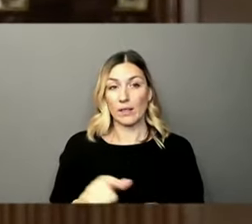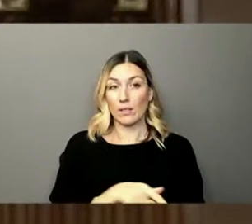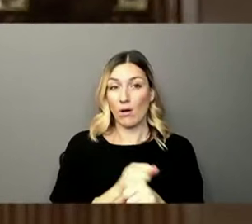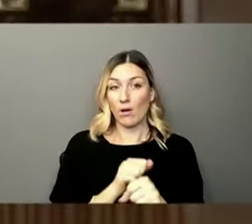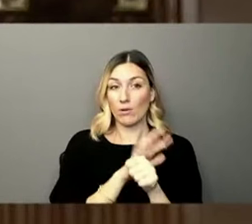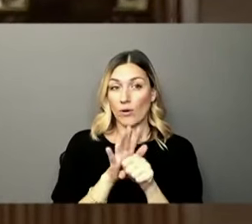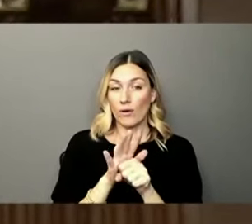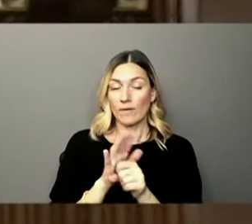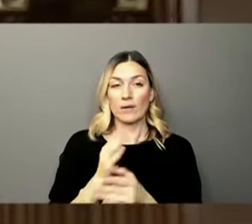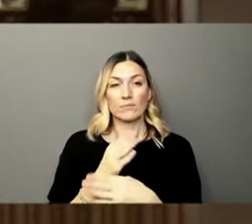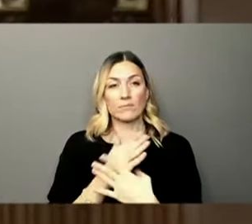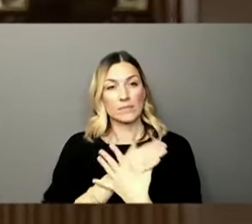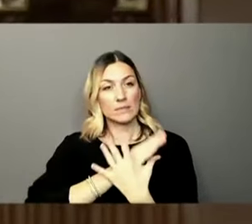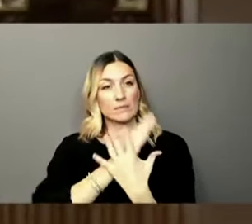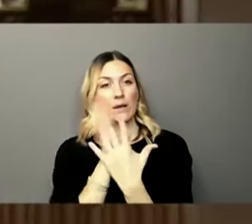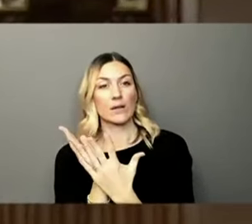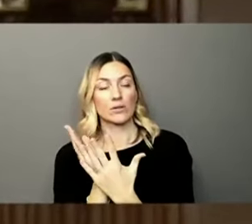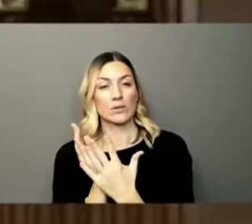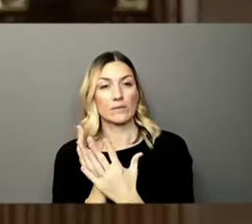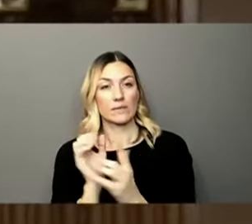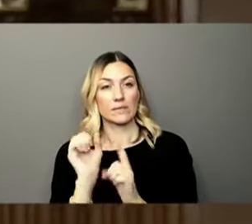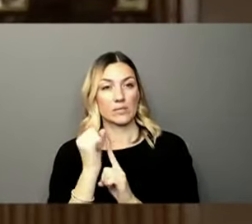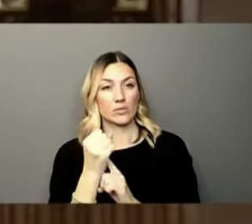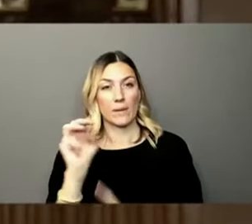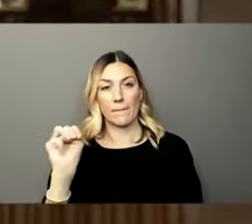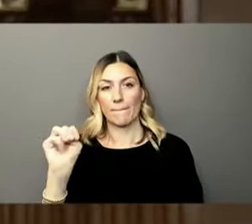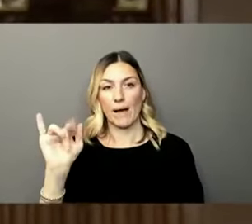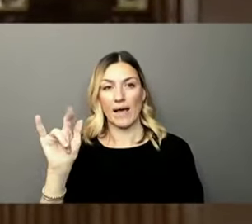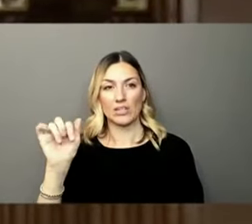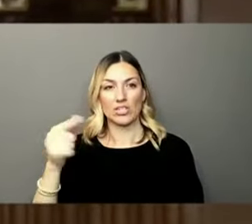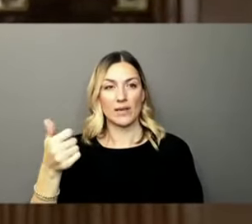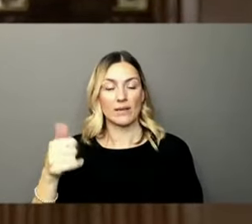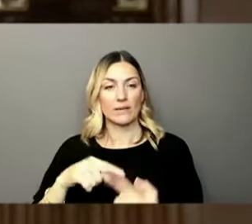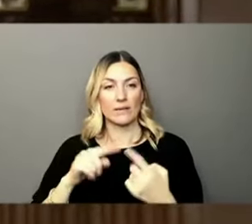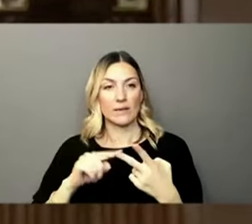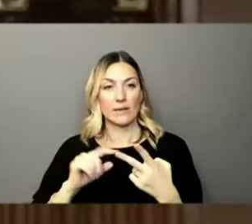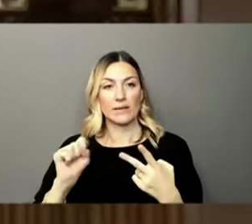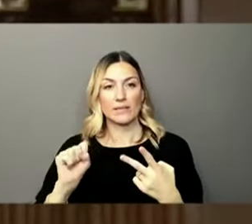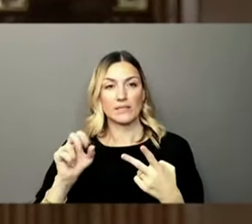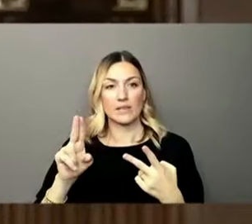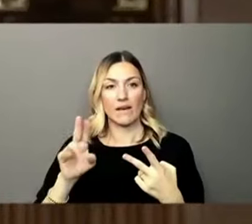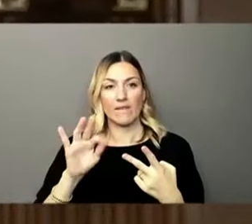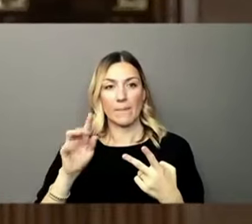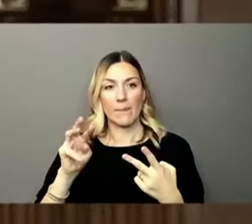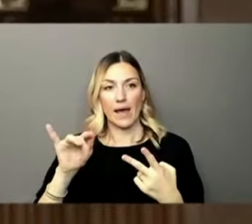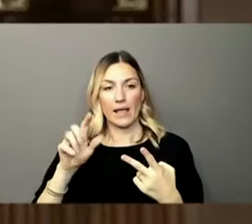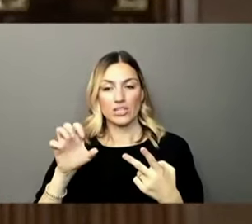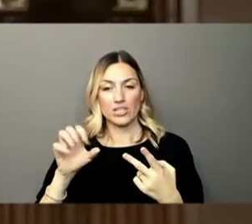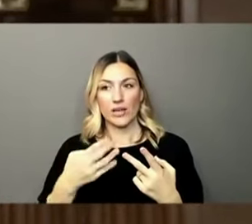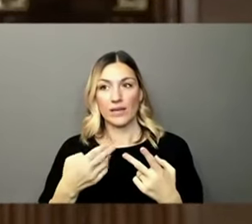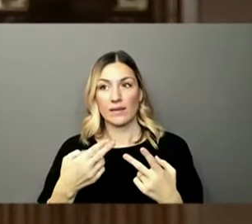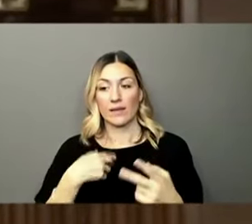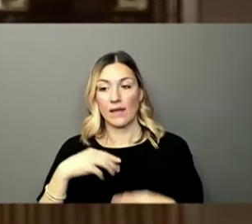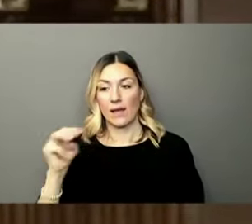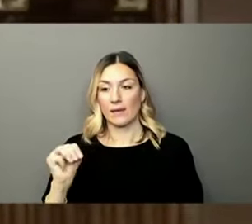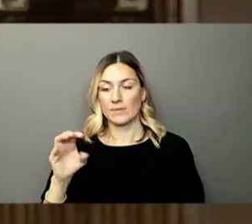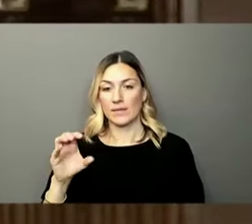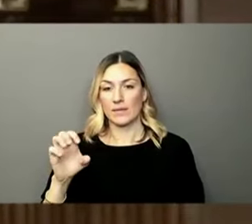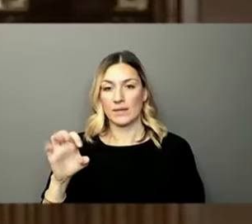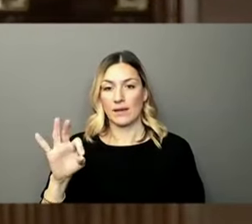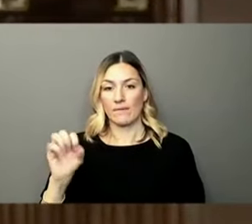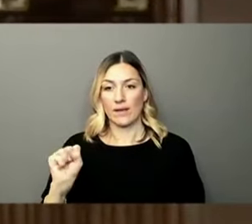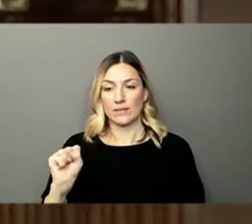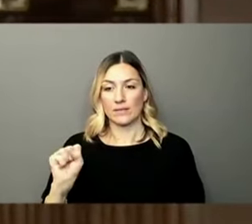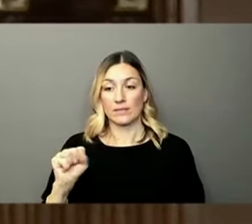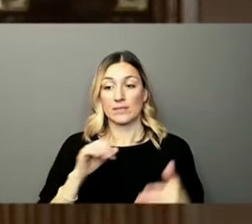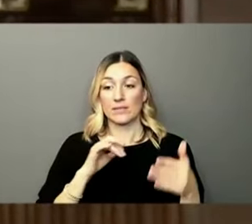chronic conditions, notably myalgic encephalomyelitis, chronic fatigue syndrome, or ME/CFS. Studies have